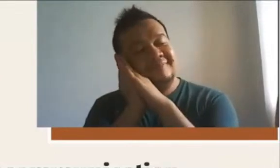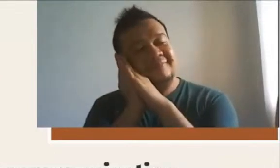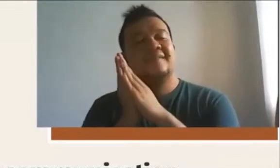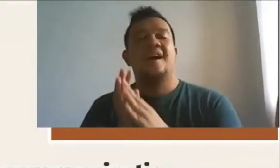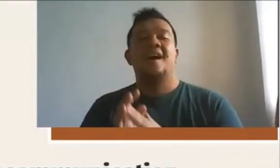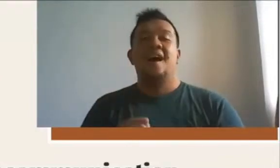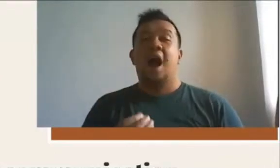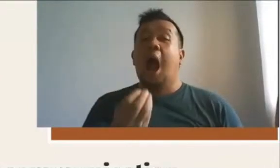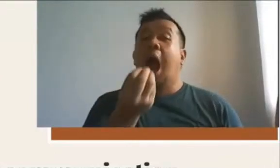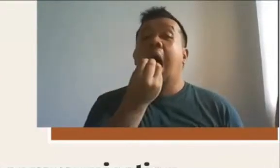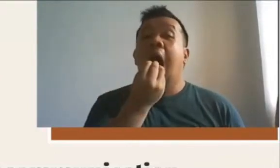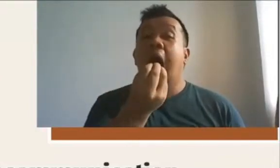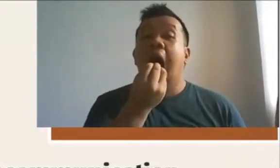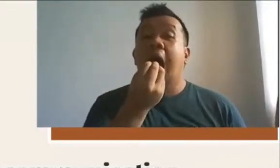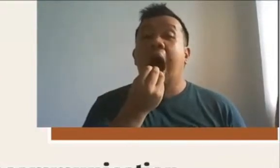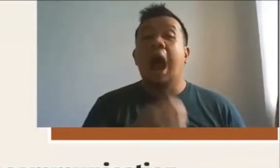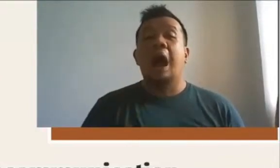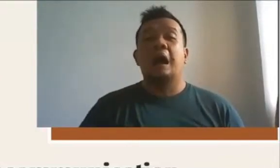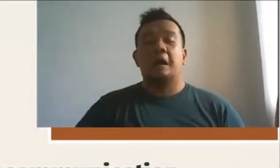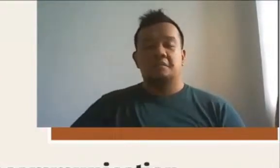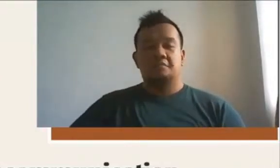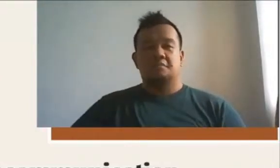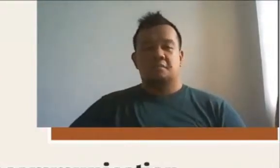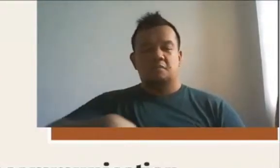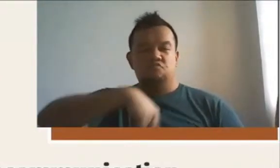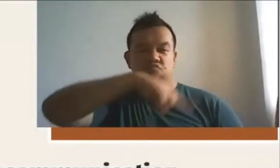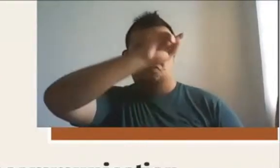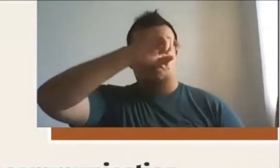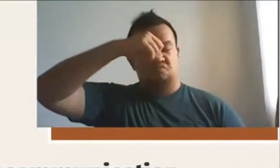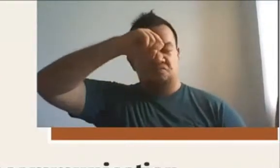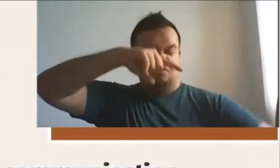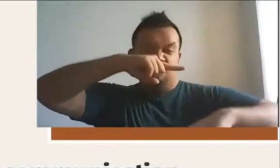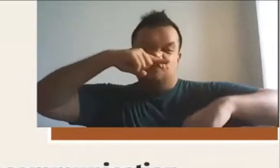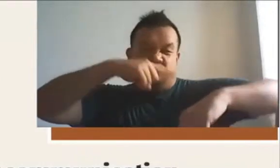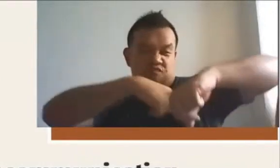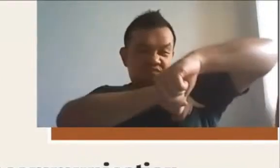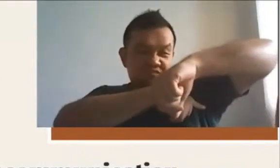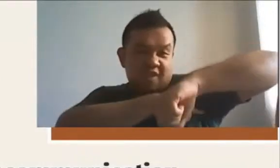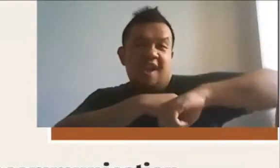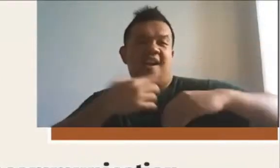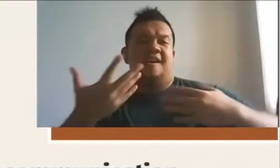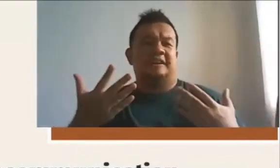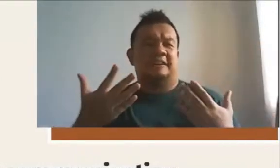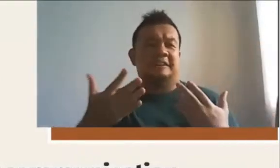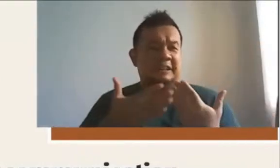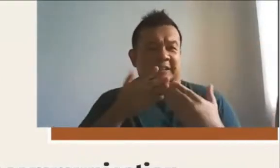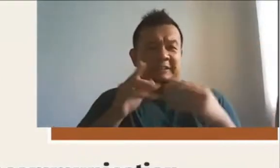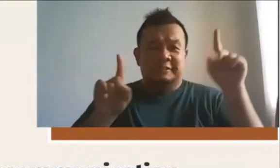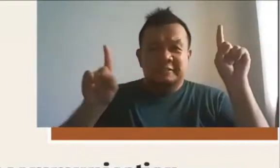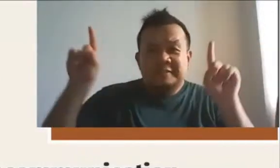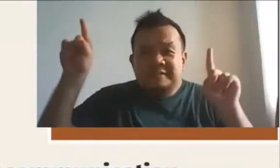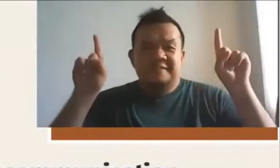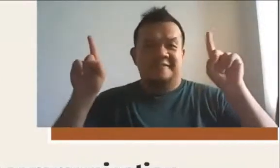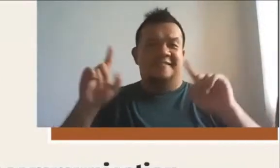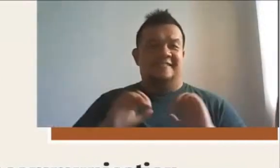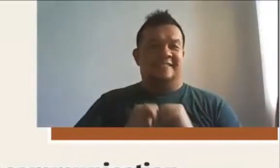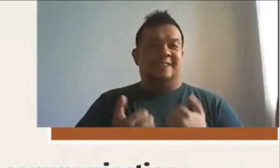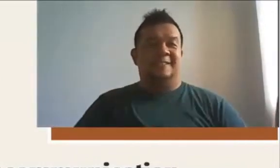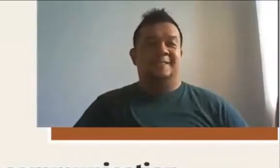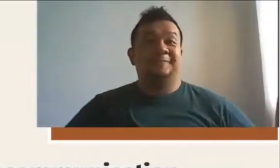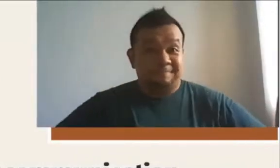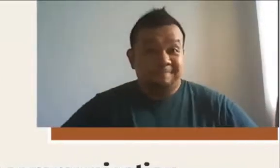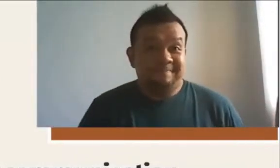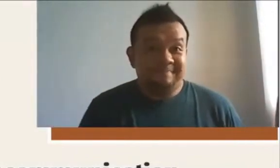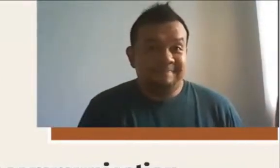pawis, mabaho. So you can use those simple gestures. For example, someone is feeling hot,